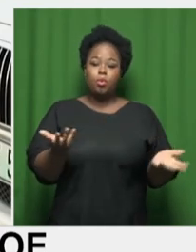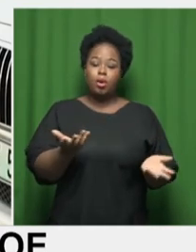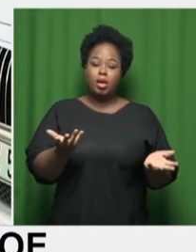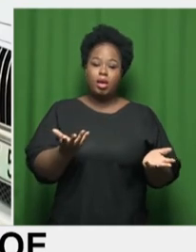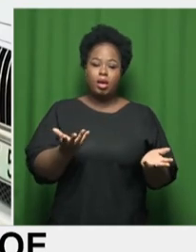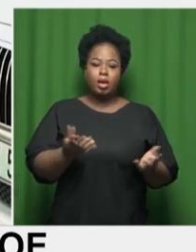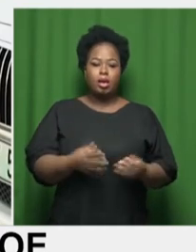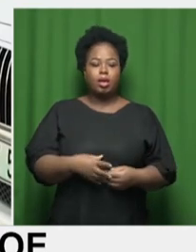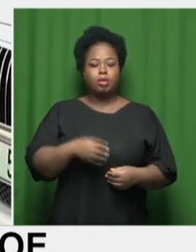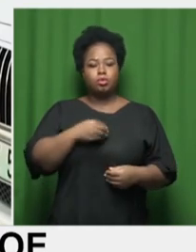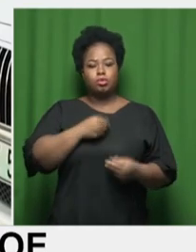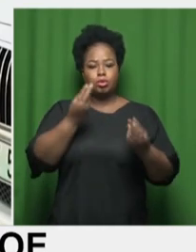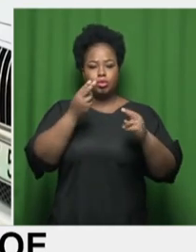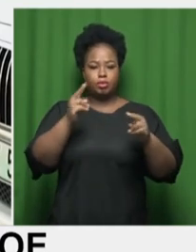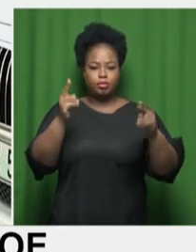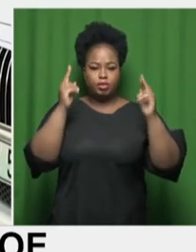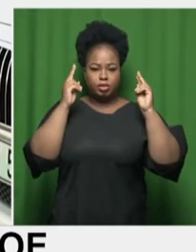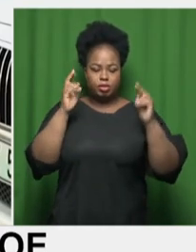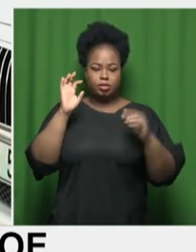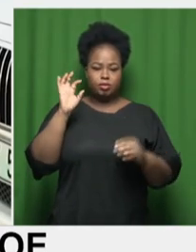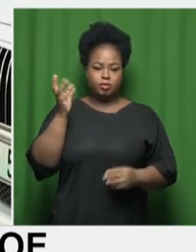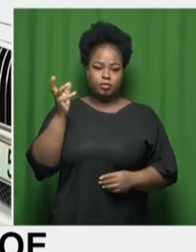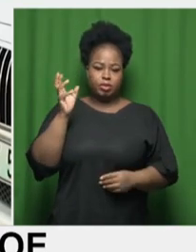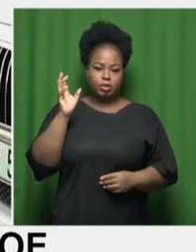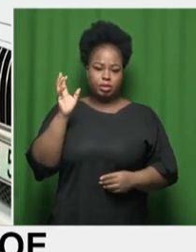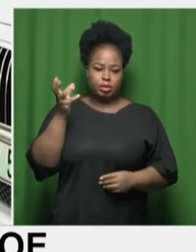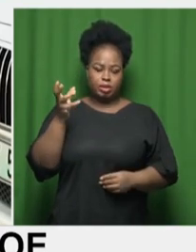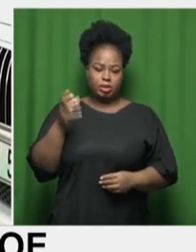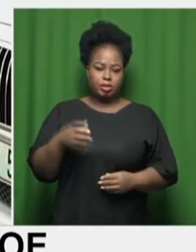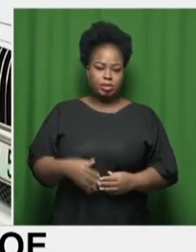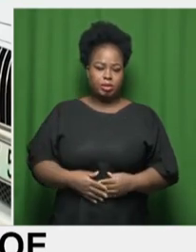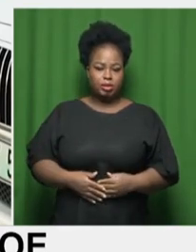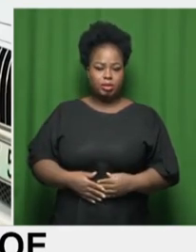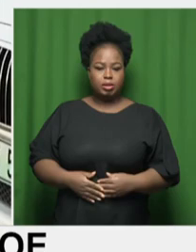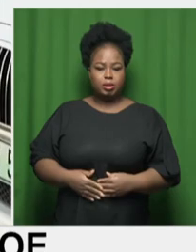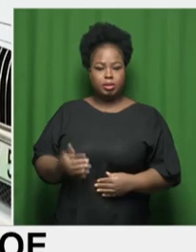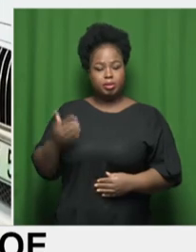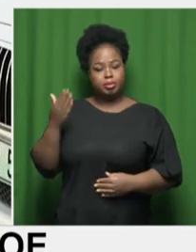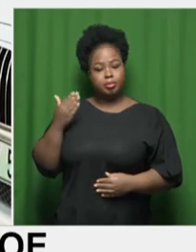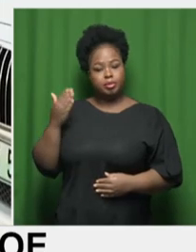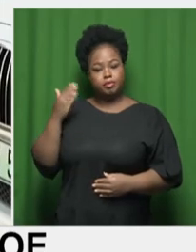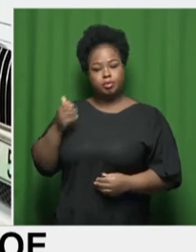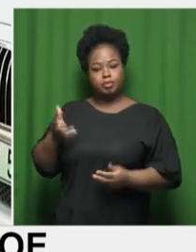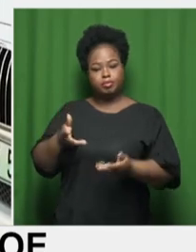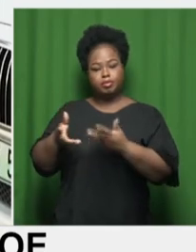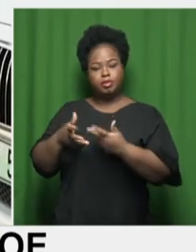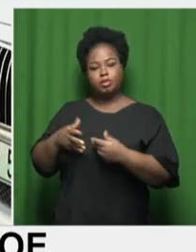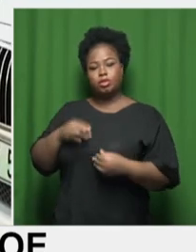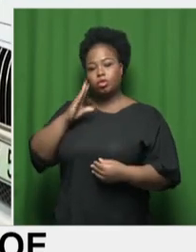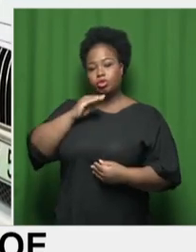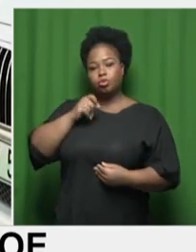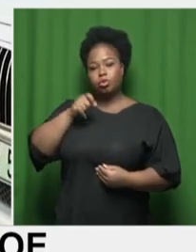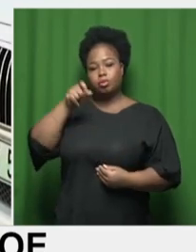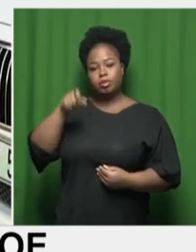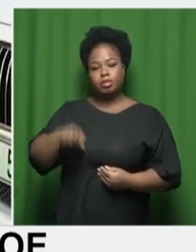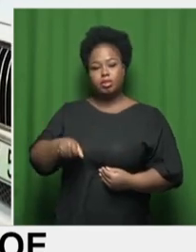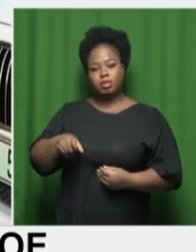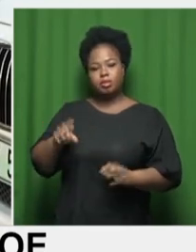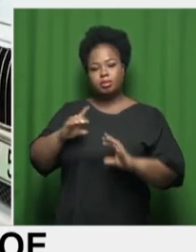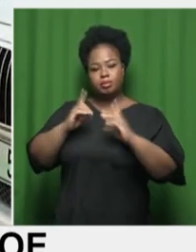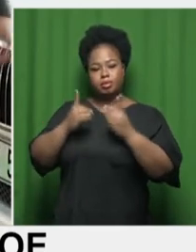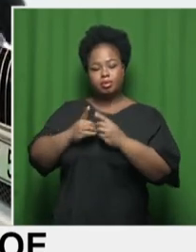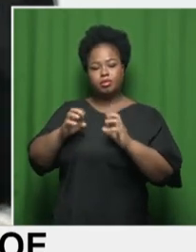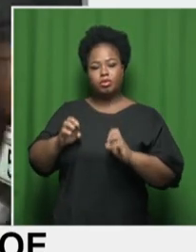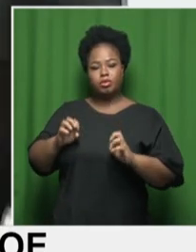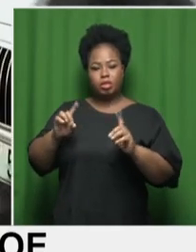University of the Free State. We talked earlier on with the spokesperson of the Department of